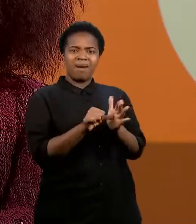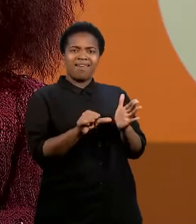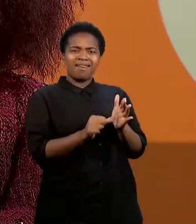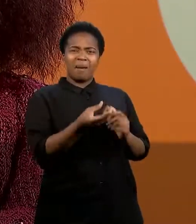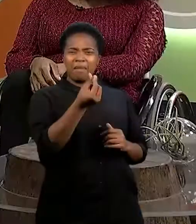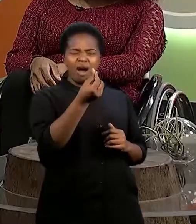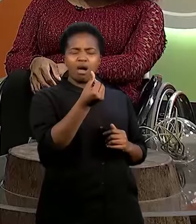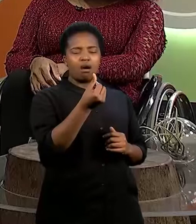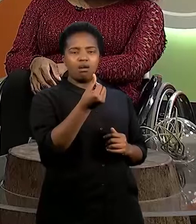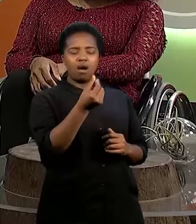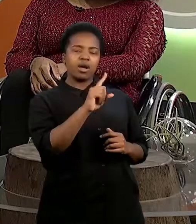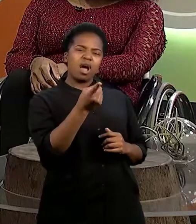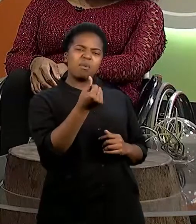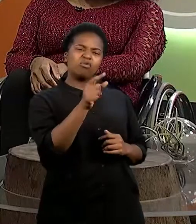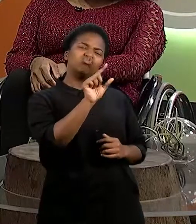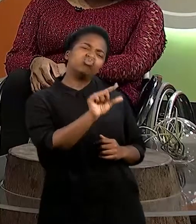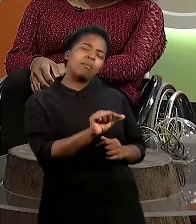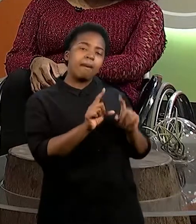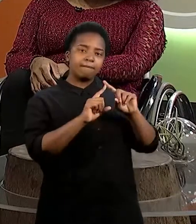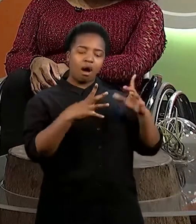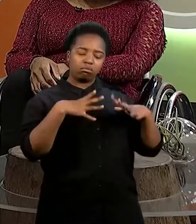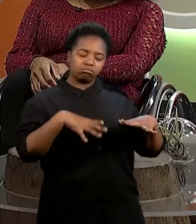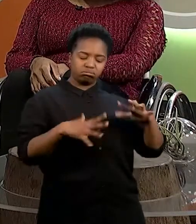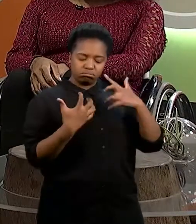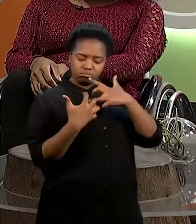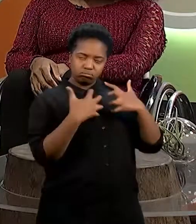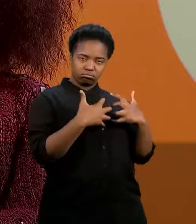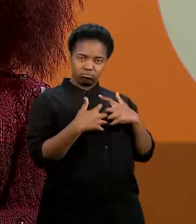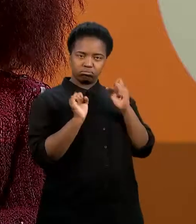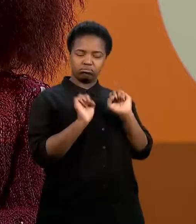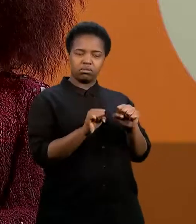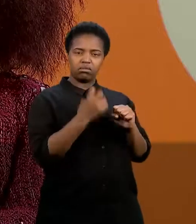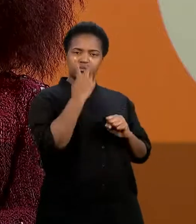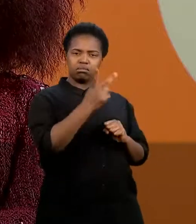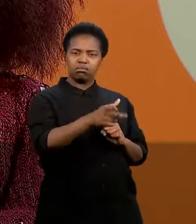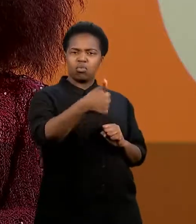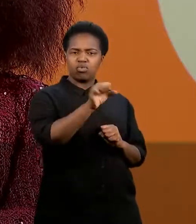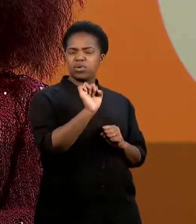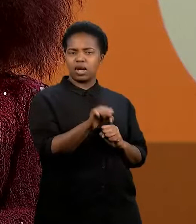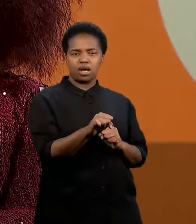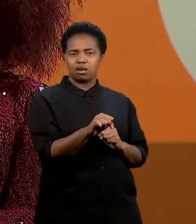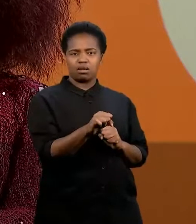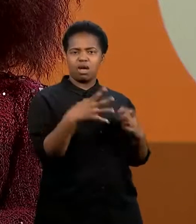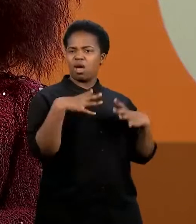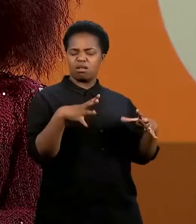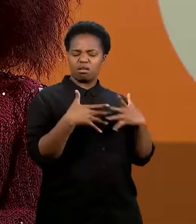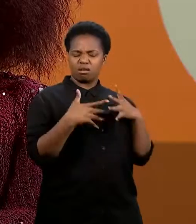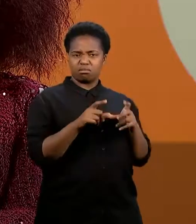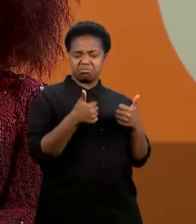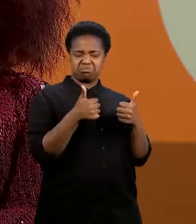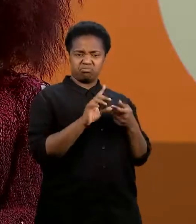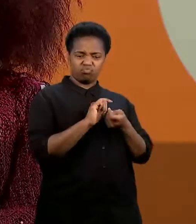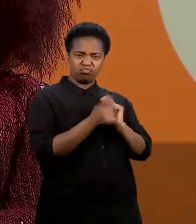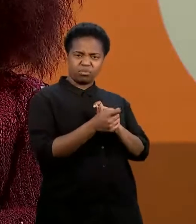have like a few rands but you can still look good. It's not about brand. You just need to identify your style and just look good in what you